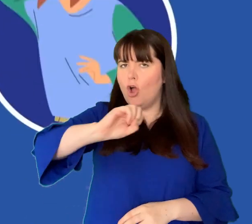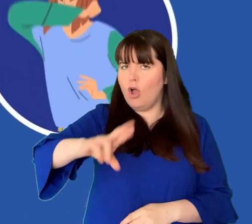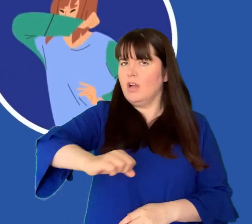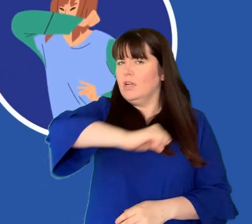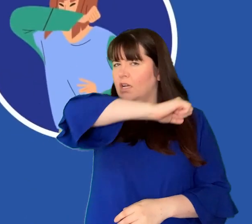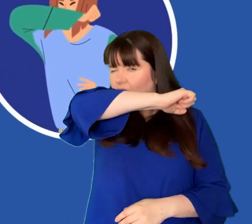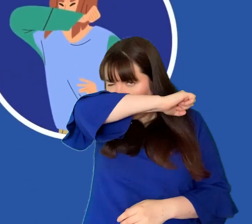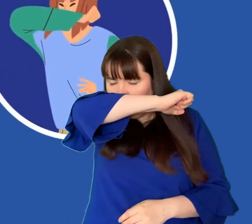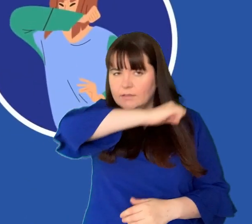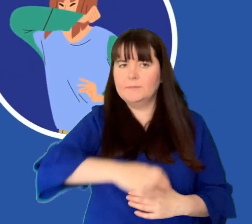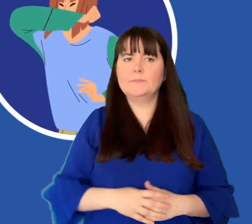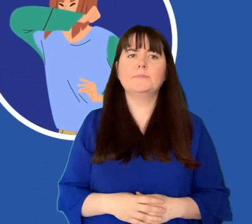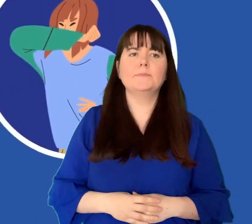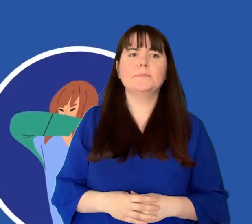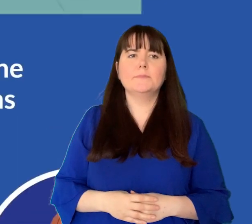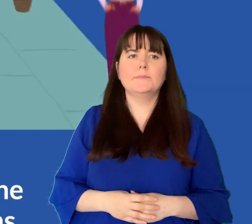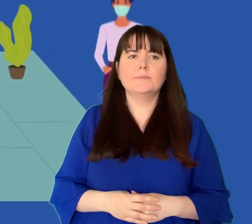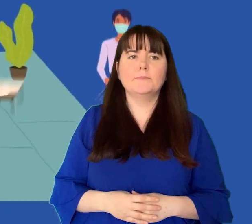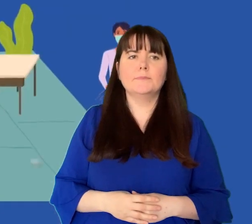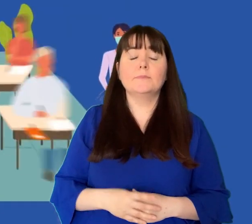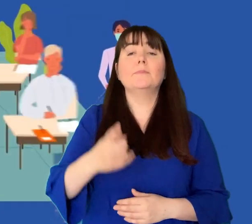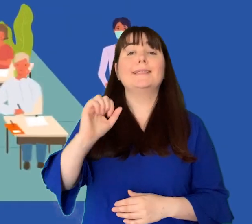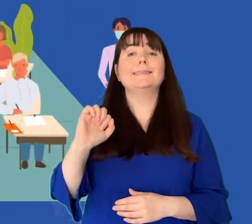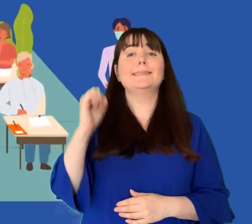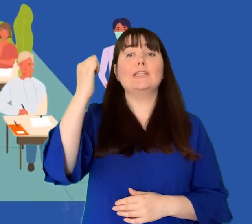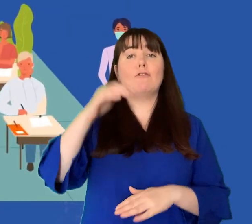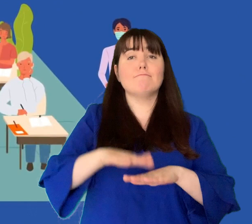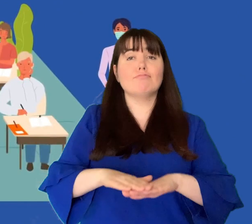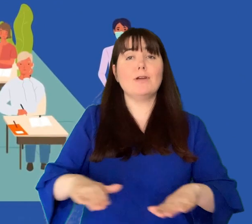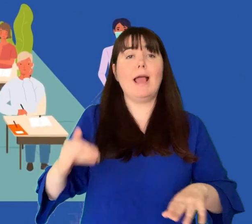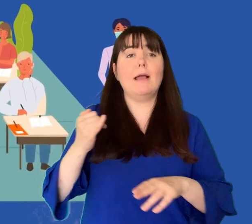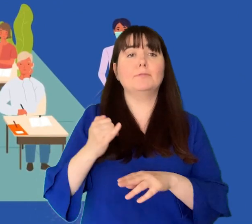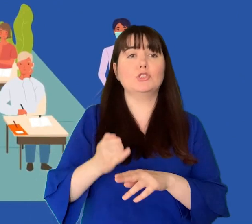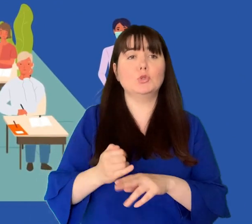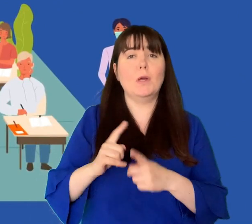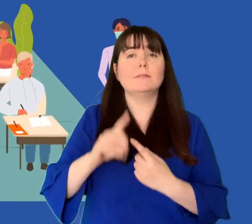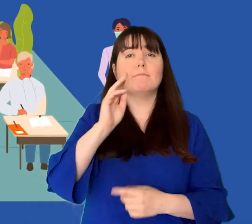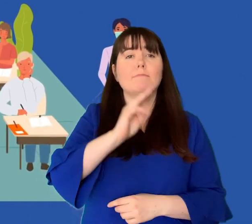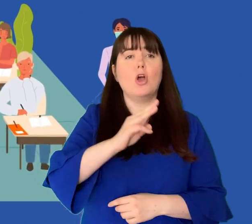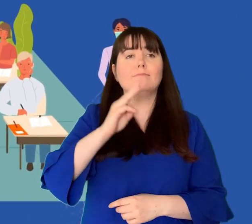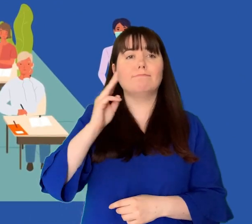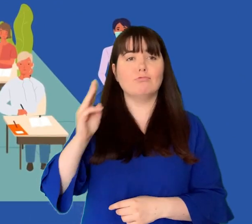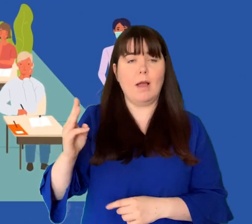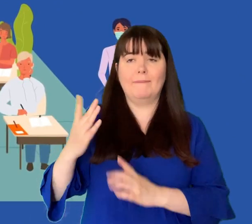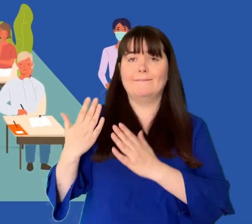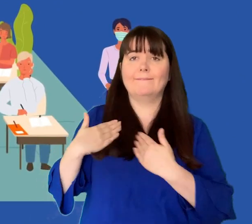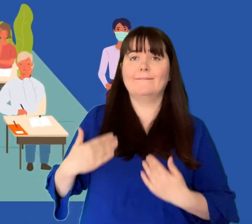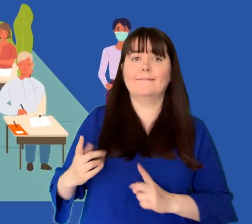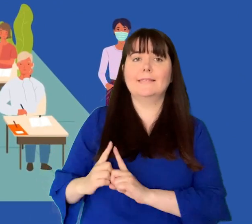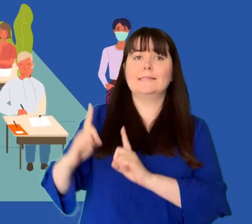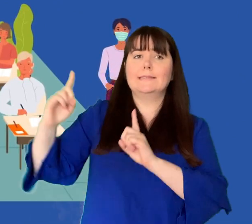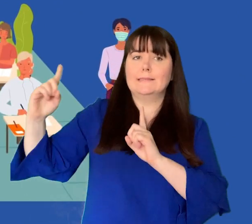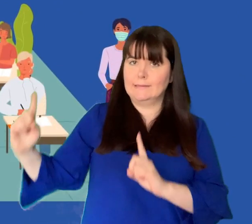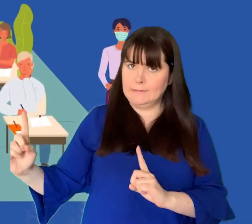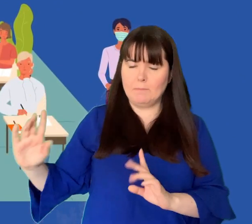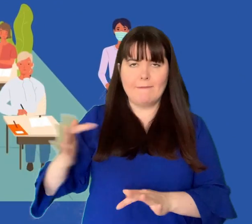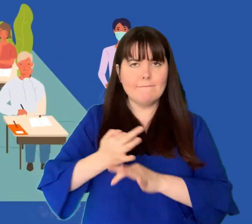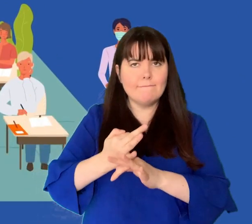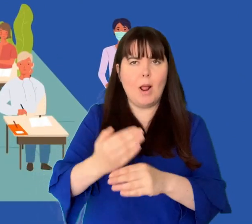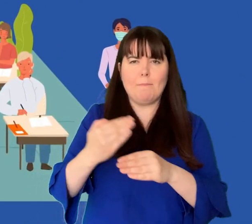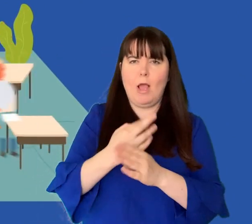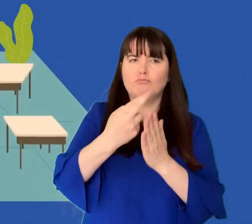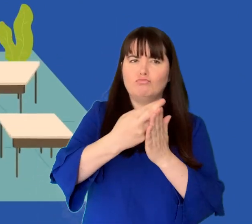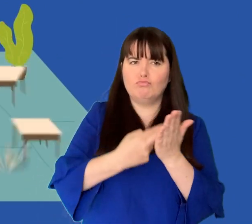or to cough or sneeze into their elbow. At senior primary and post-primary levels, physical distancing procedures should be followed by